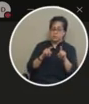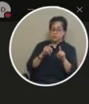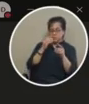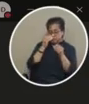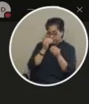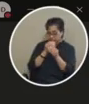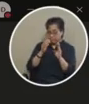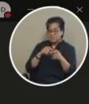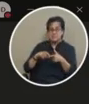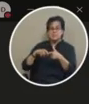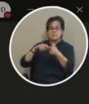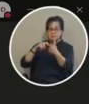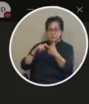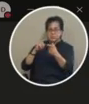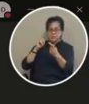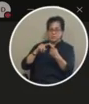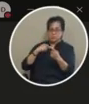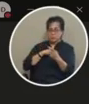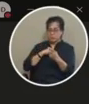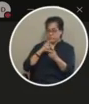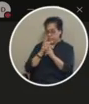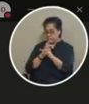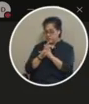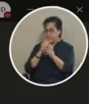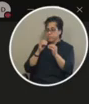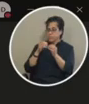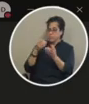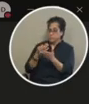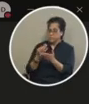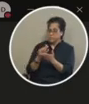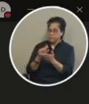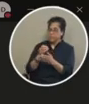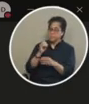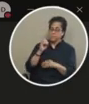until we figure out additional funding allocations, or